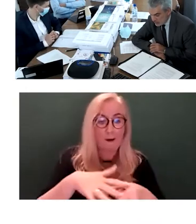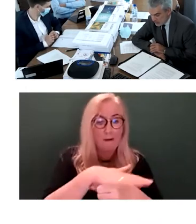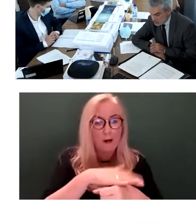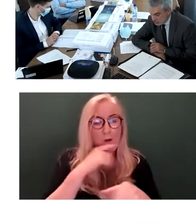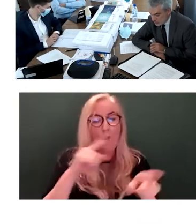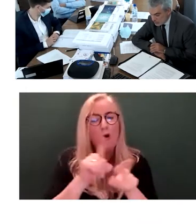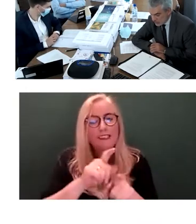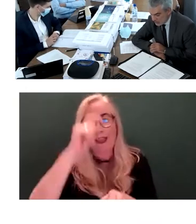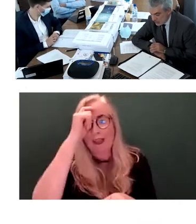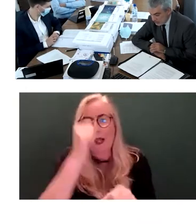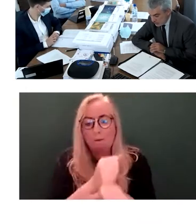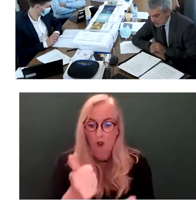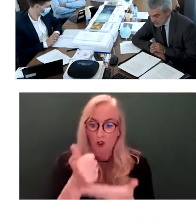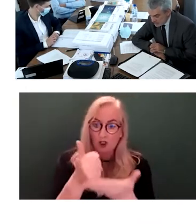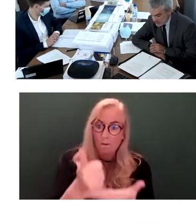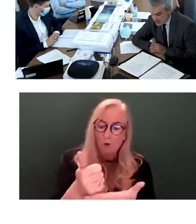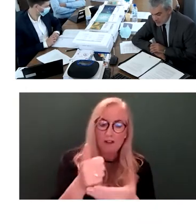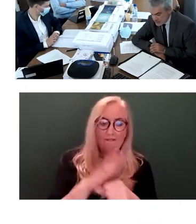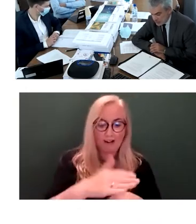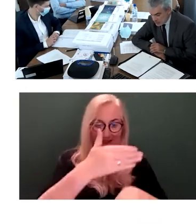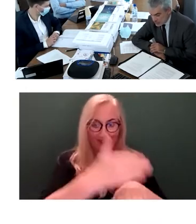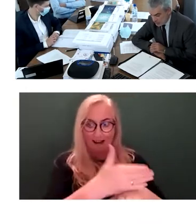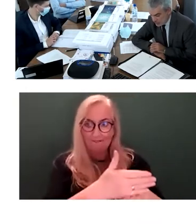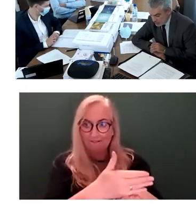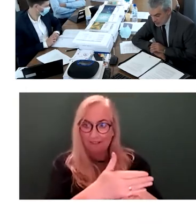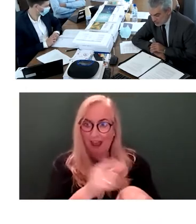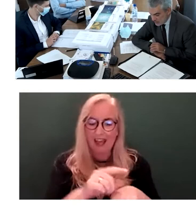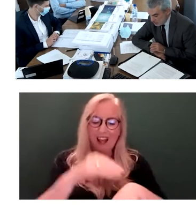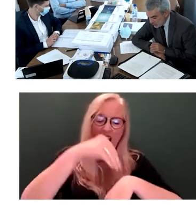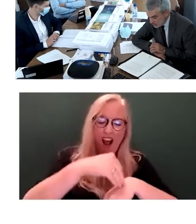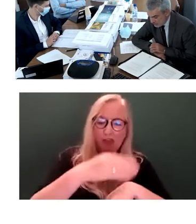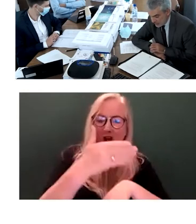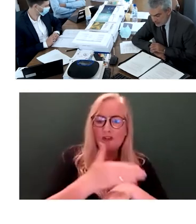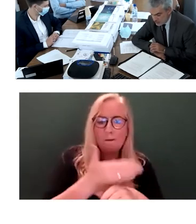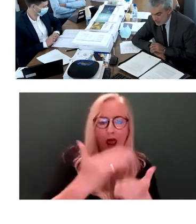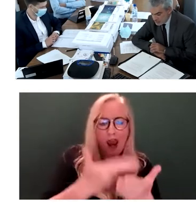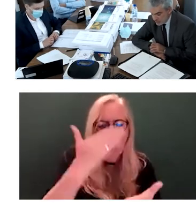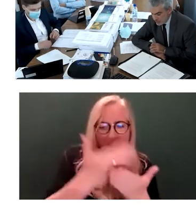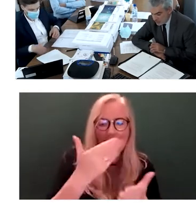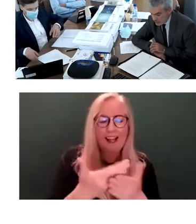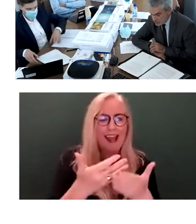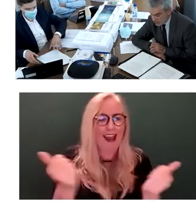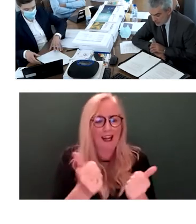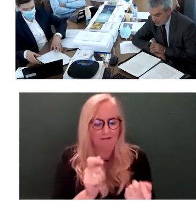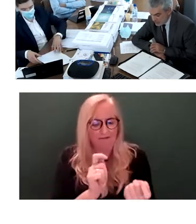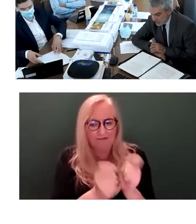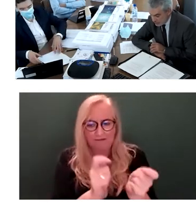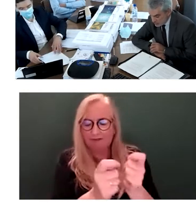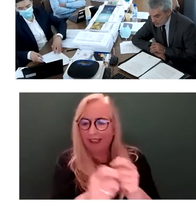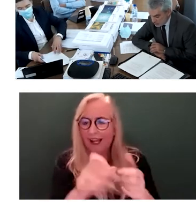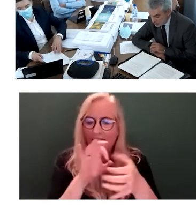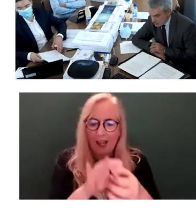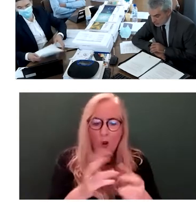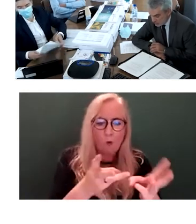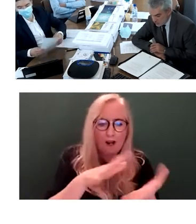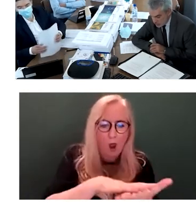think about support for employees, such as on-the-job learning programs, accommodation for health problems, on the work floor and